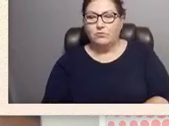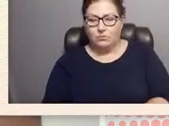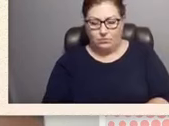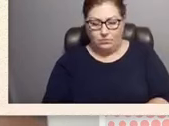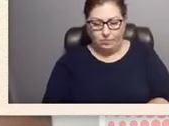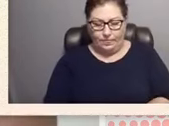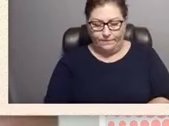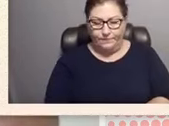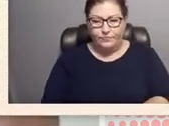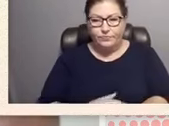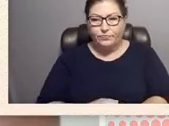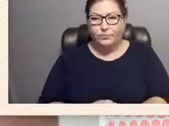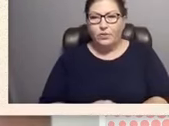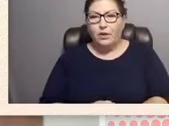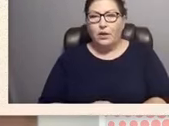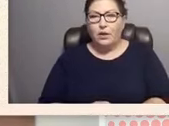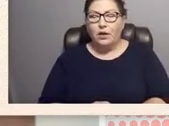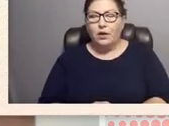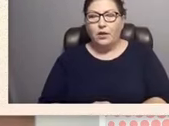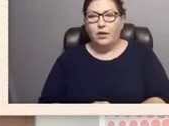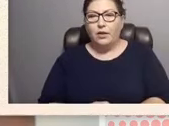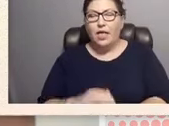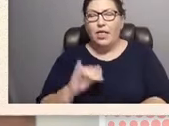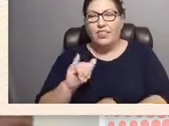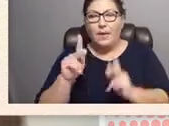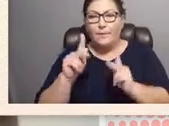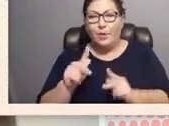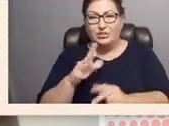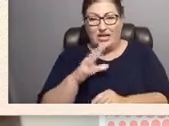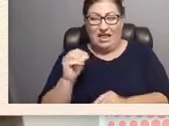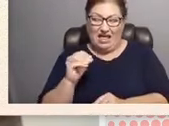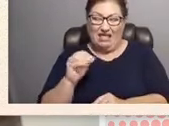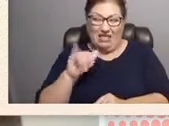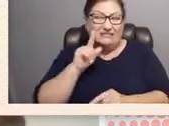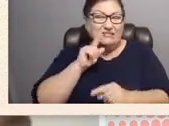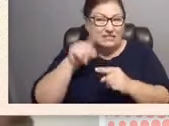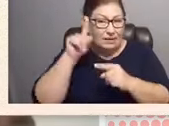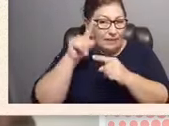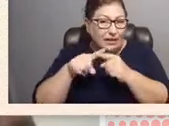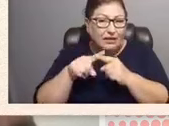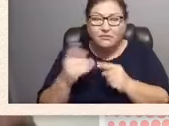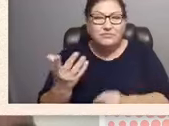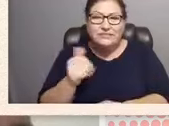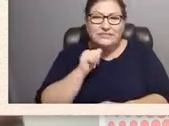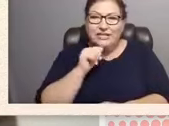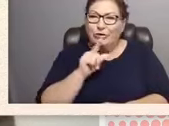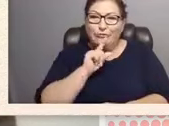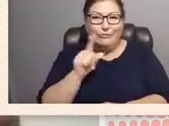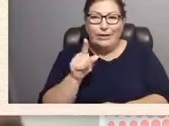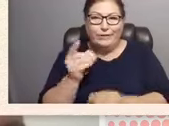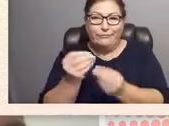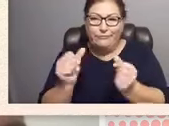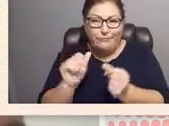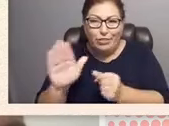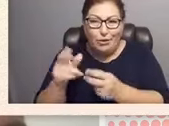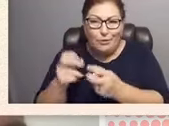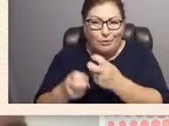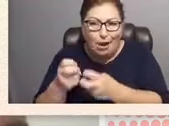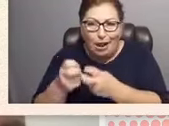that person and the sibling unfortunately didn't really make amends, and that person who's